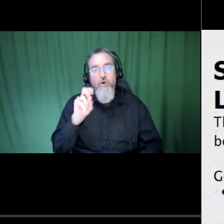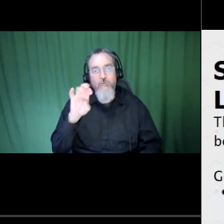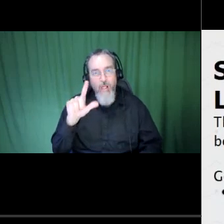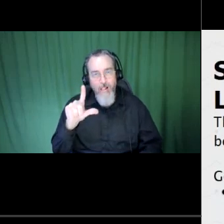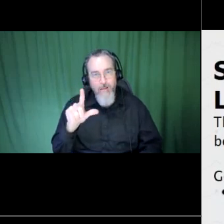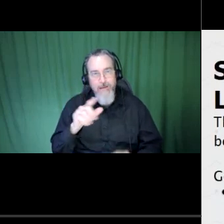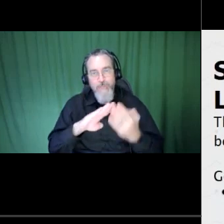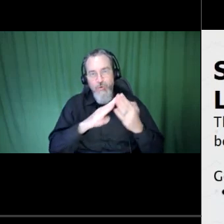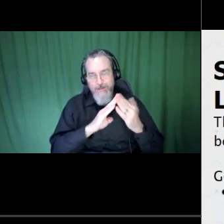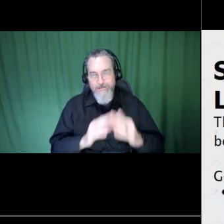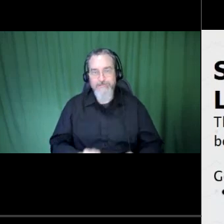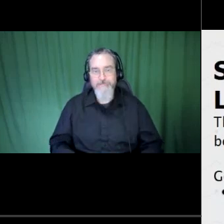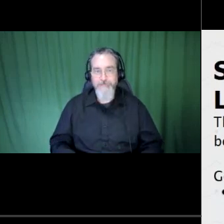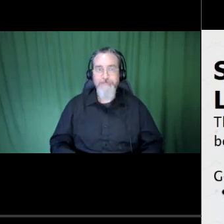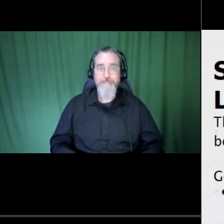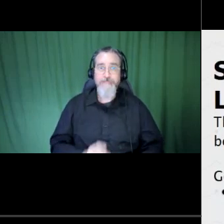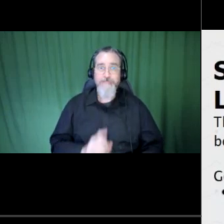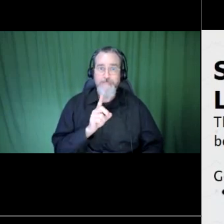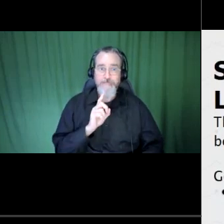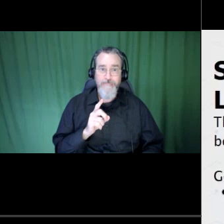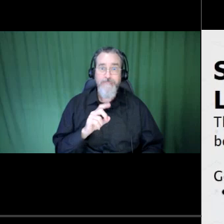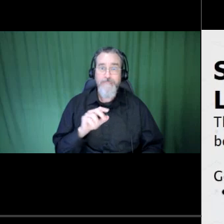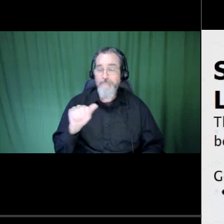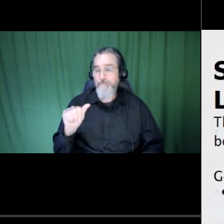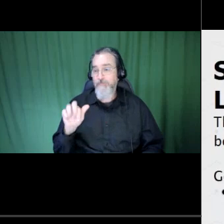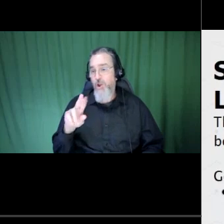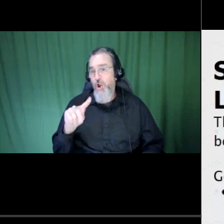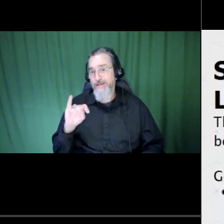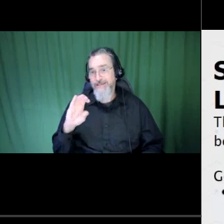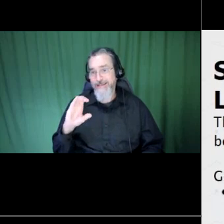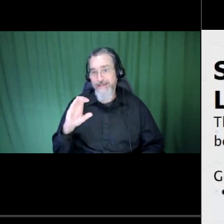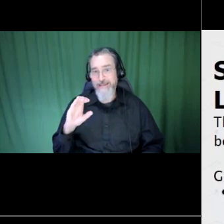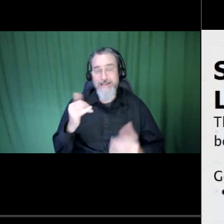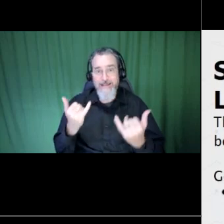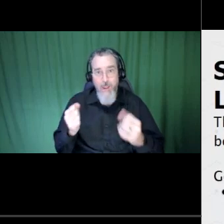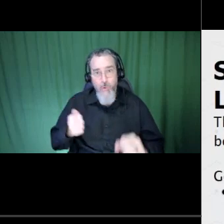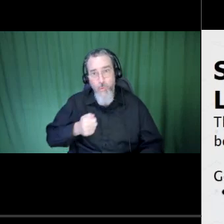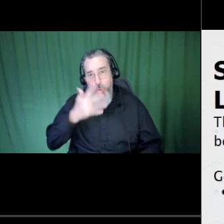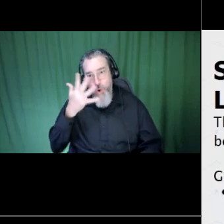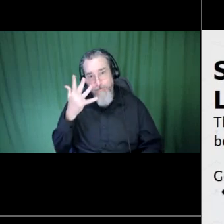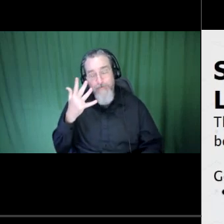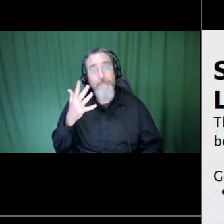work, is that as the Arctic is warming 3 times faster than the global average,